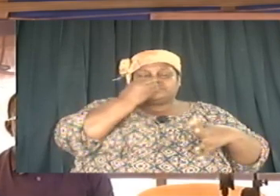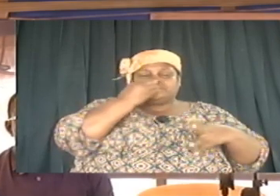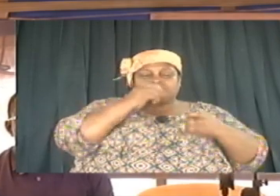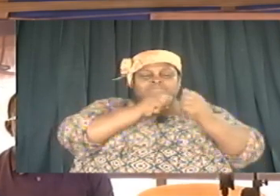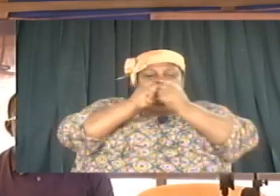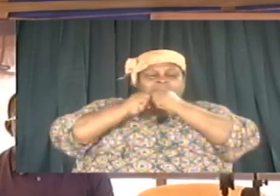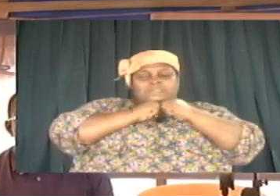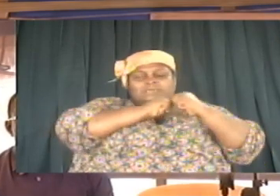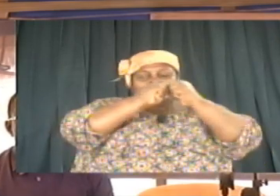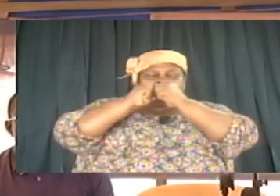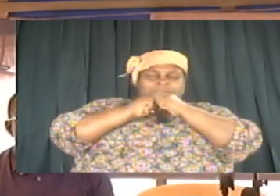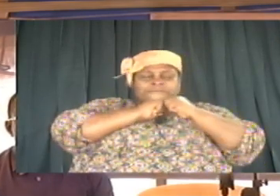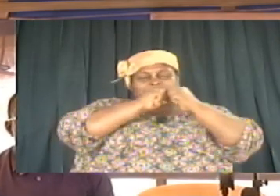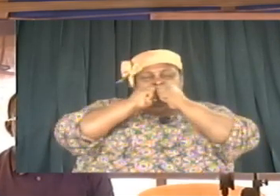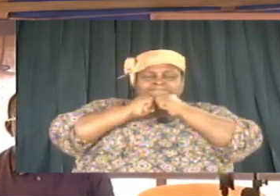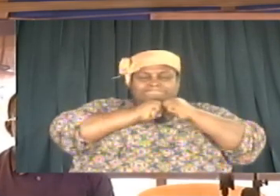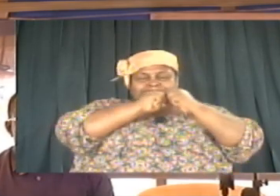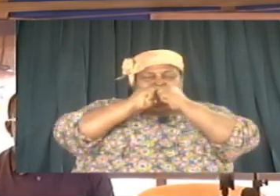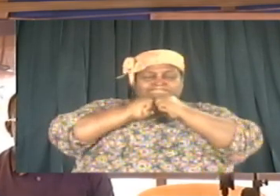we